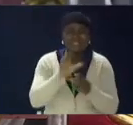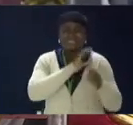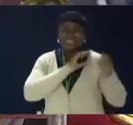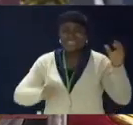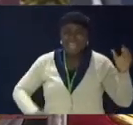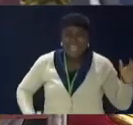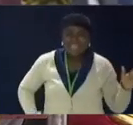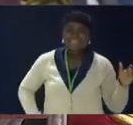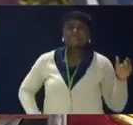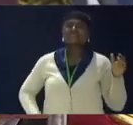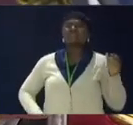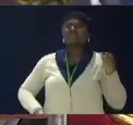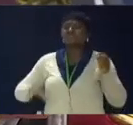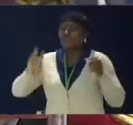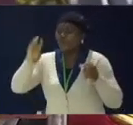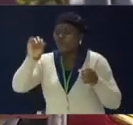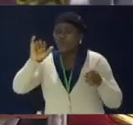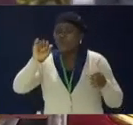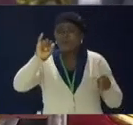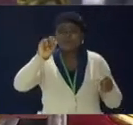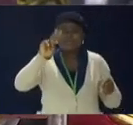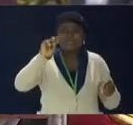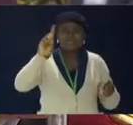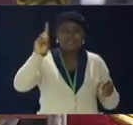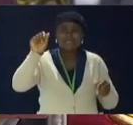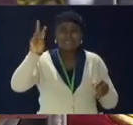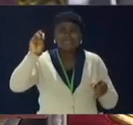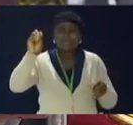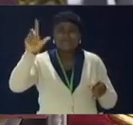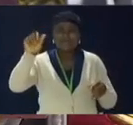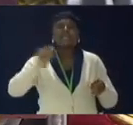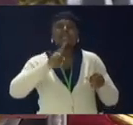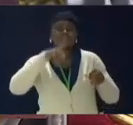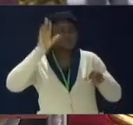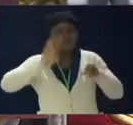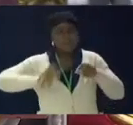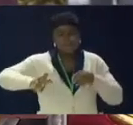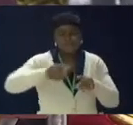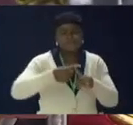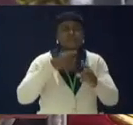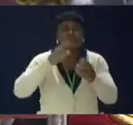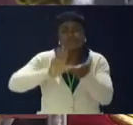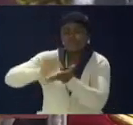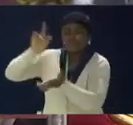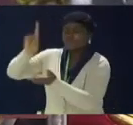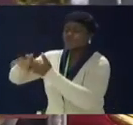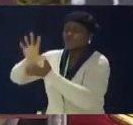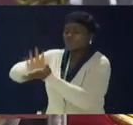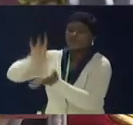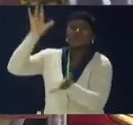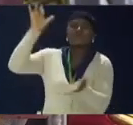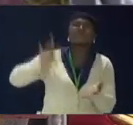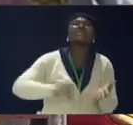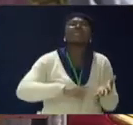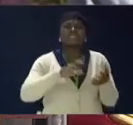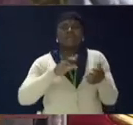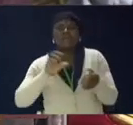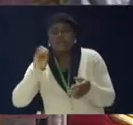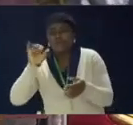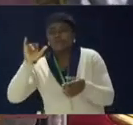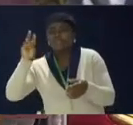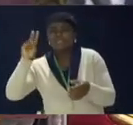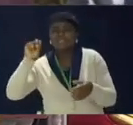Christ, Adeboye, you'll be moving from glory to glory to glory. Adeboye, you'll